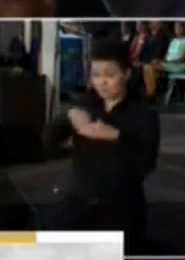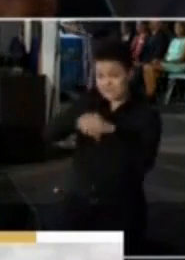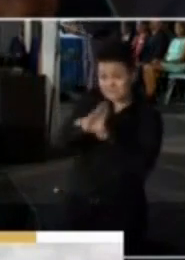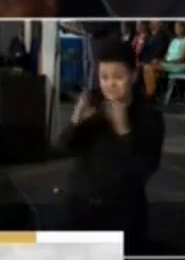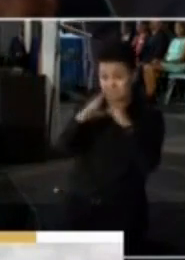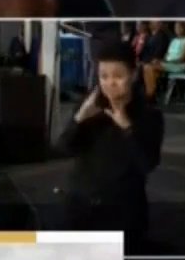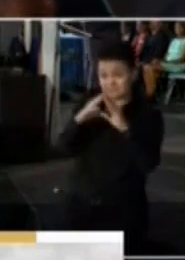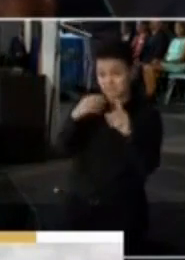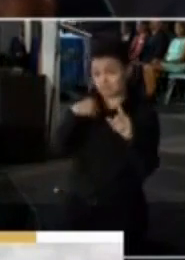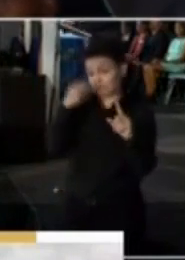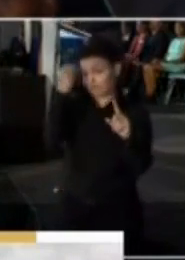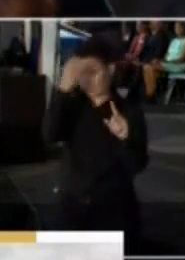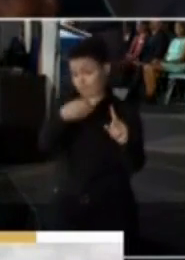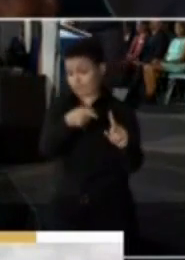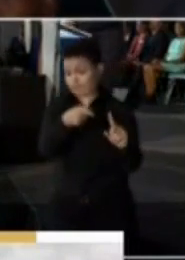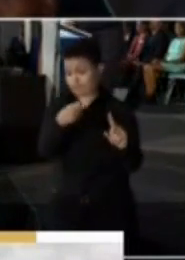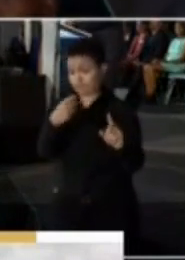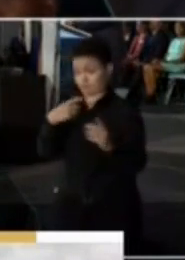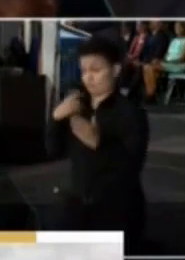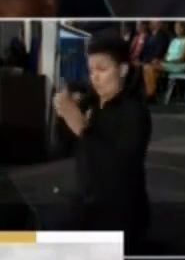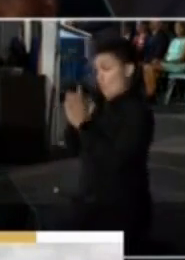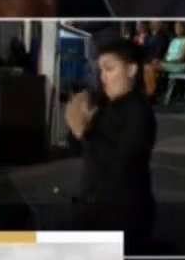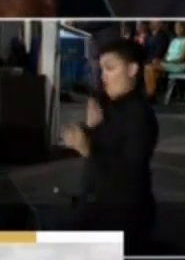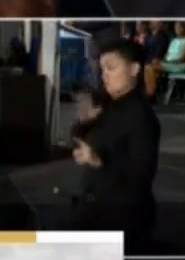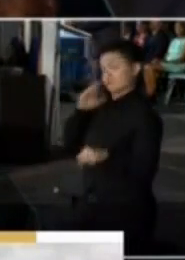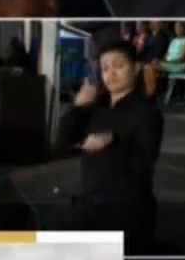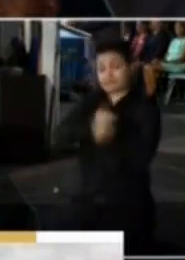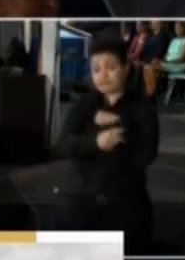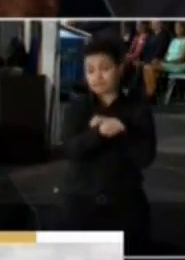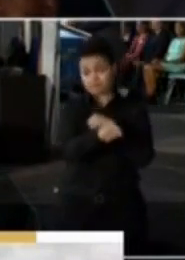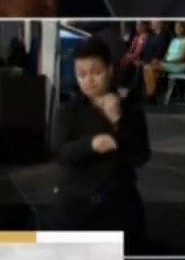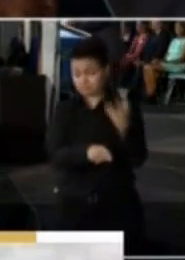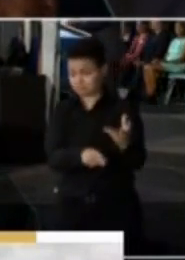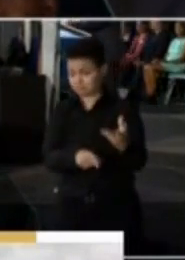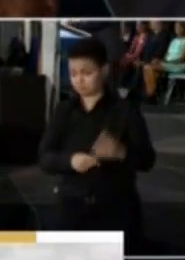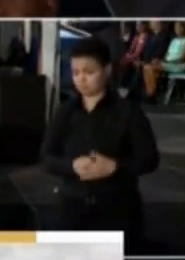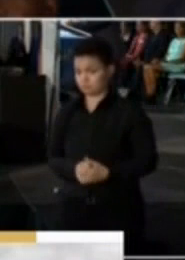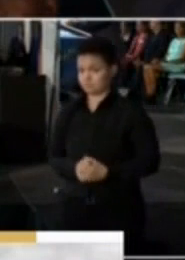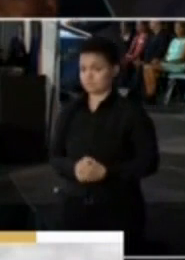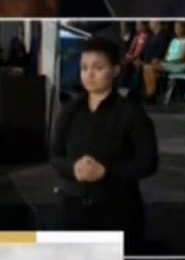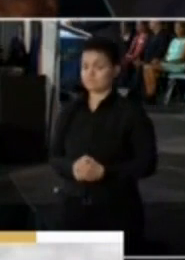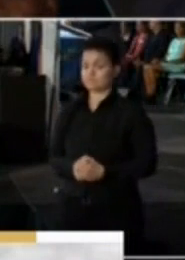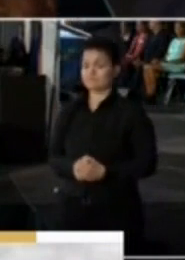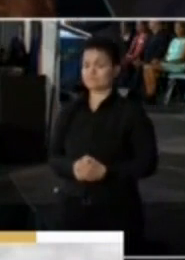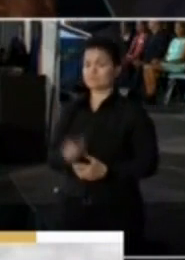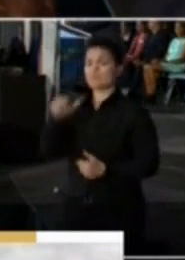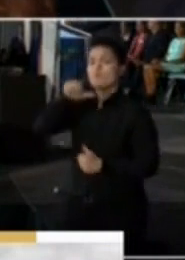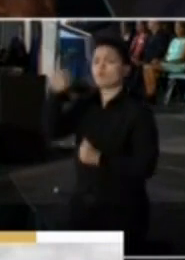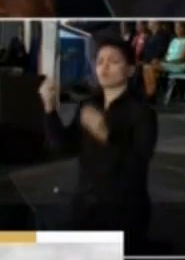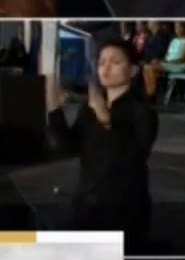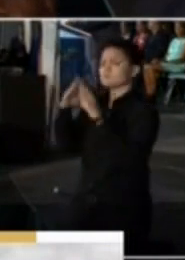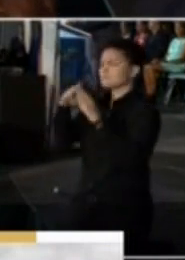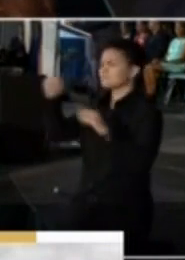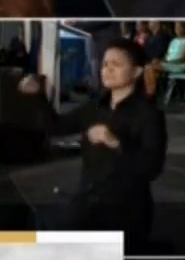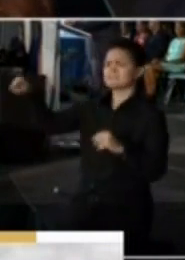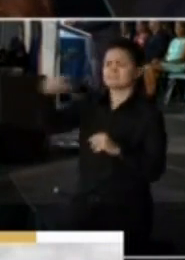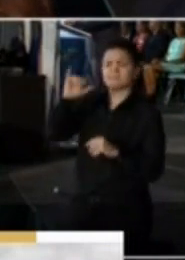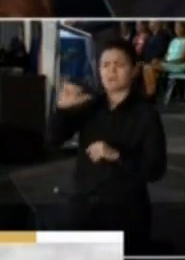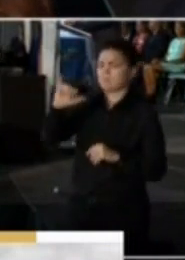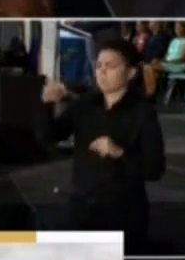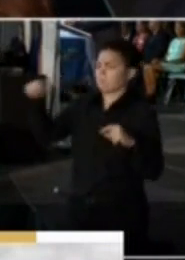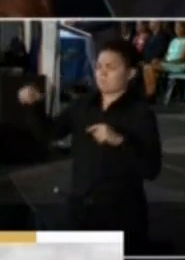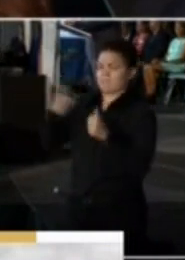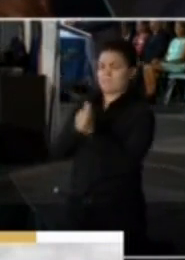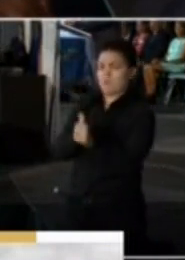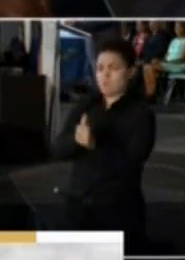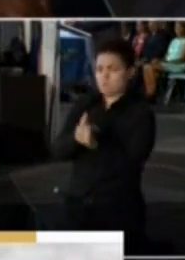communities in the metro area are acting as well. Congress, after so many tragedies, has finally passed